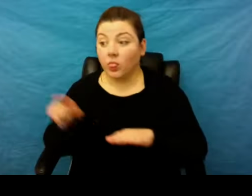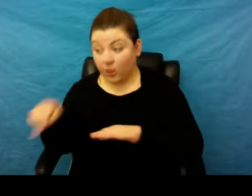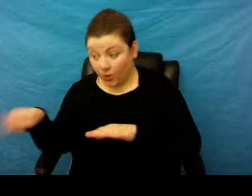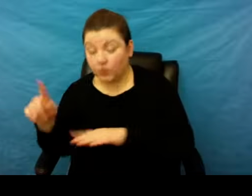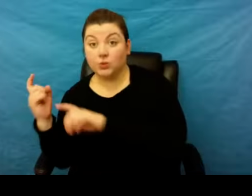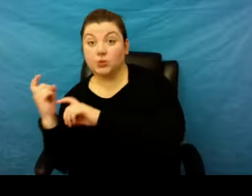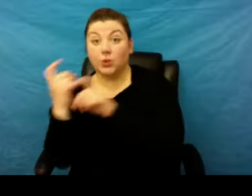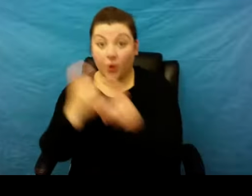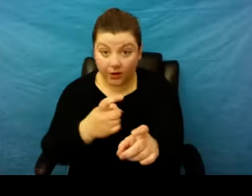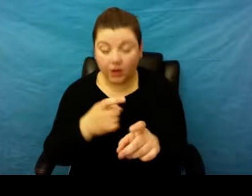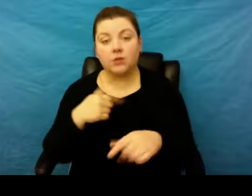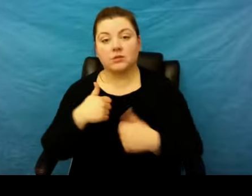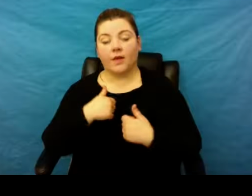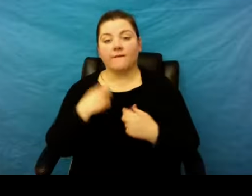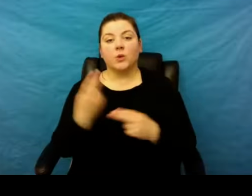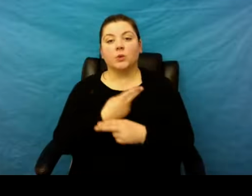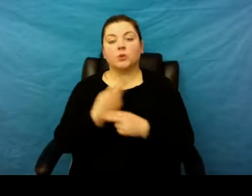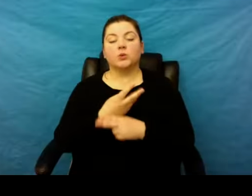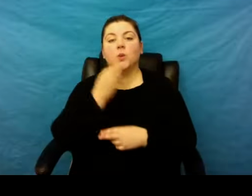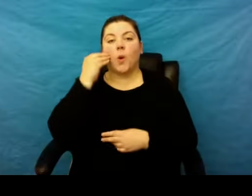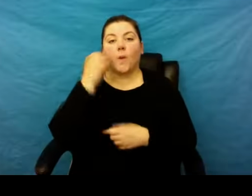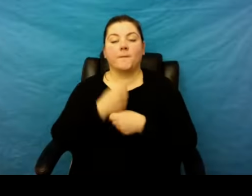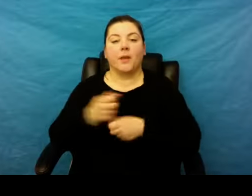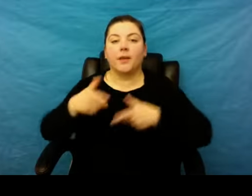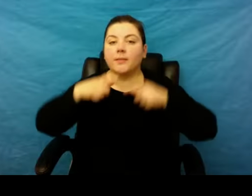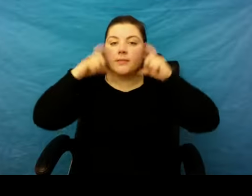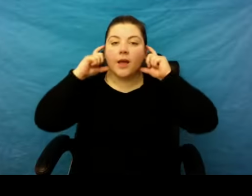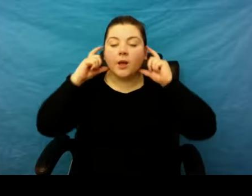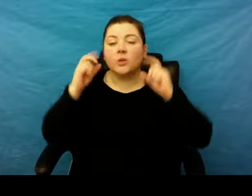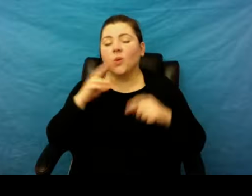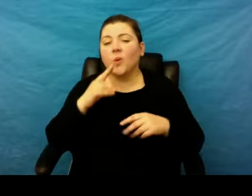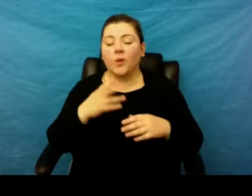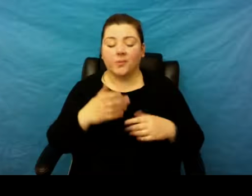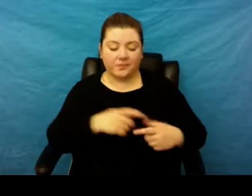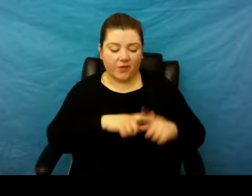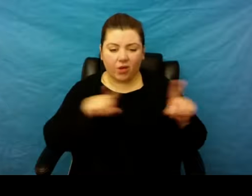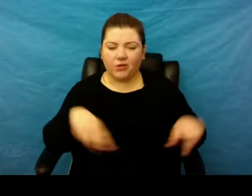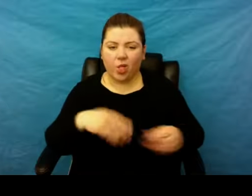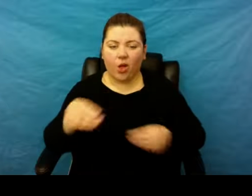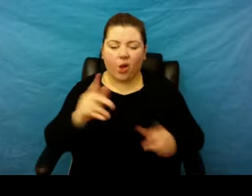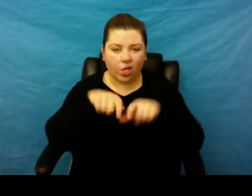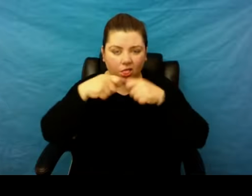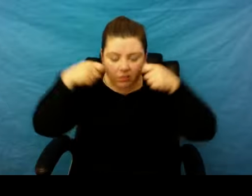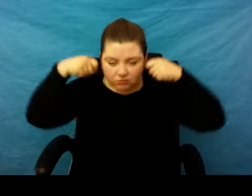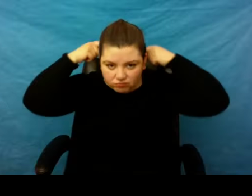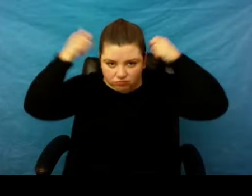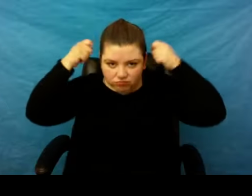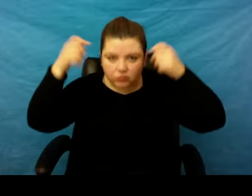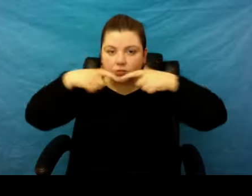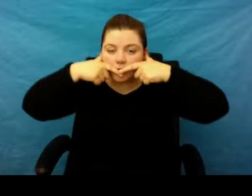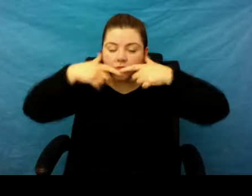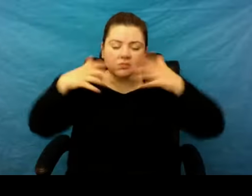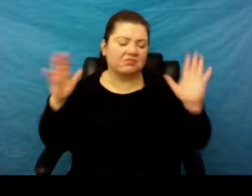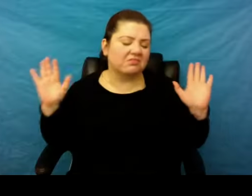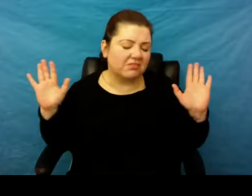So if you have a homemade mask or handkerchief and you can wear that, that would allow you to give those masks